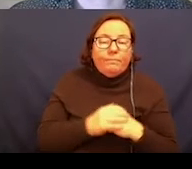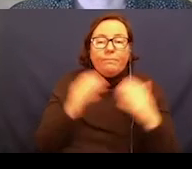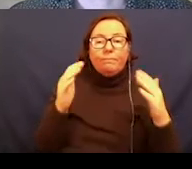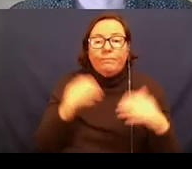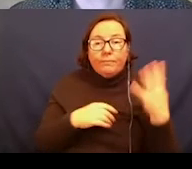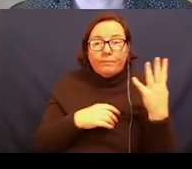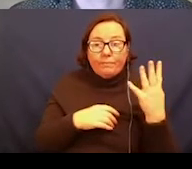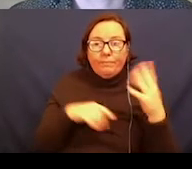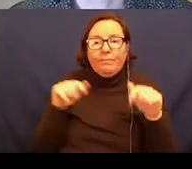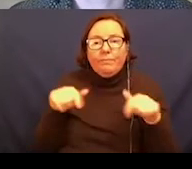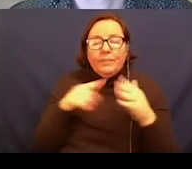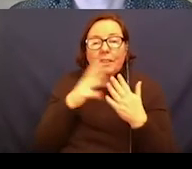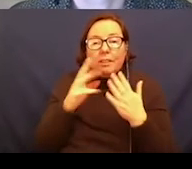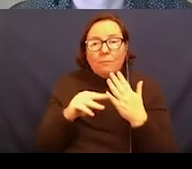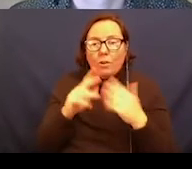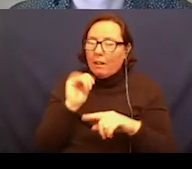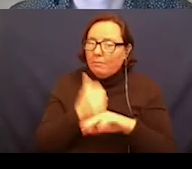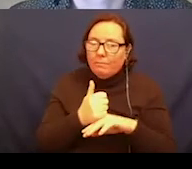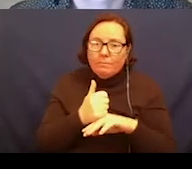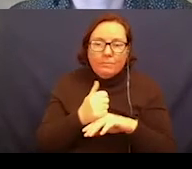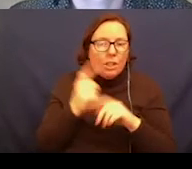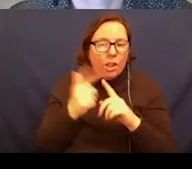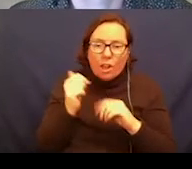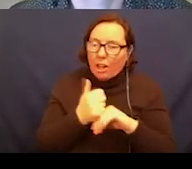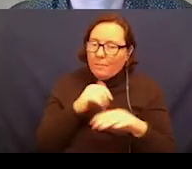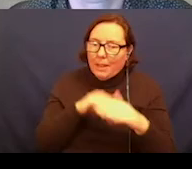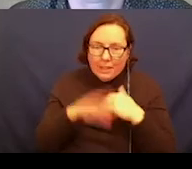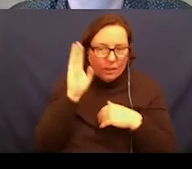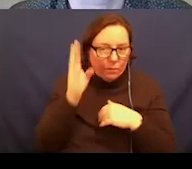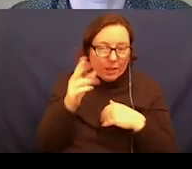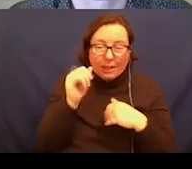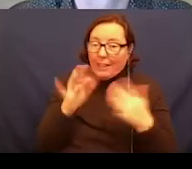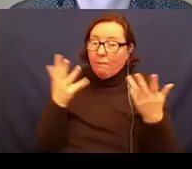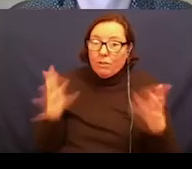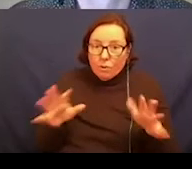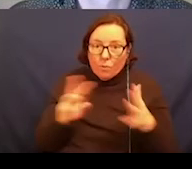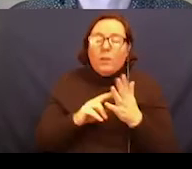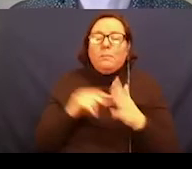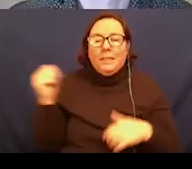Fourth, this is an opt-out program as mandated by state statute.